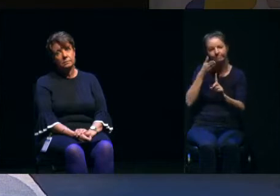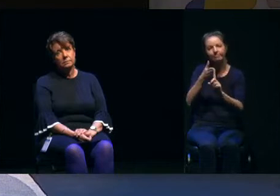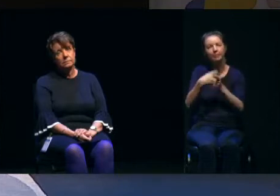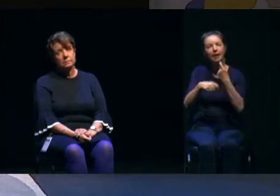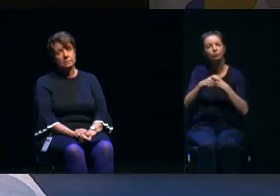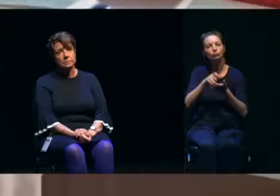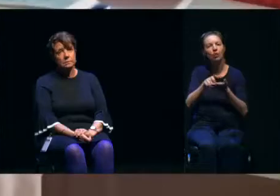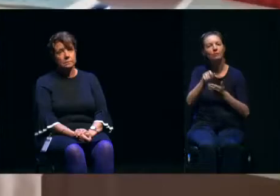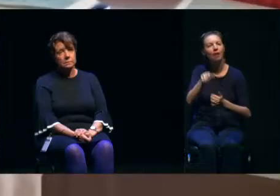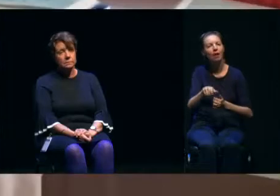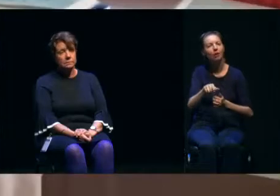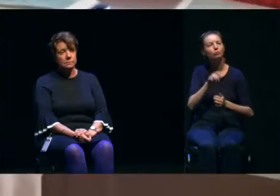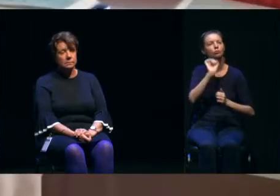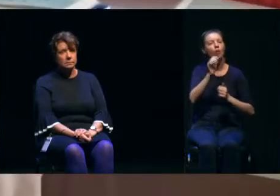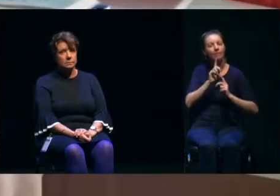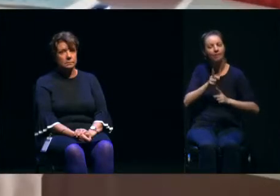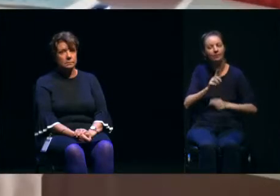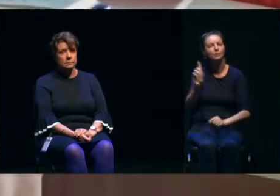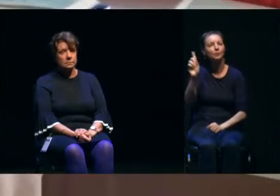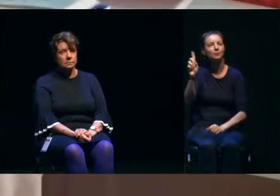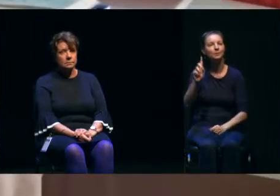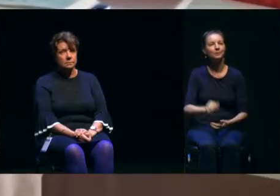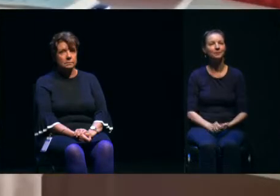you tell them?